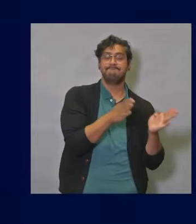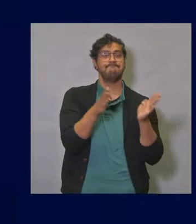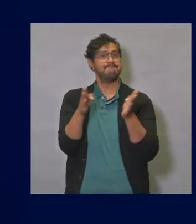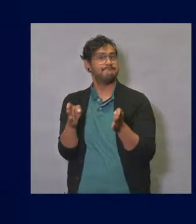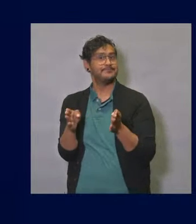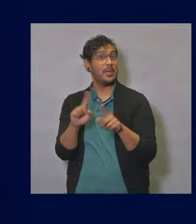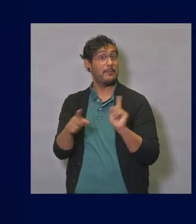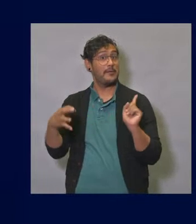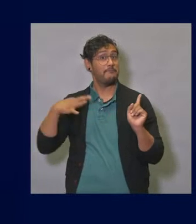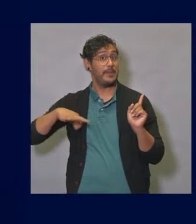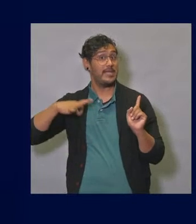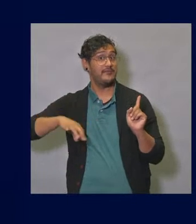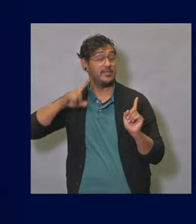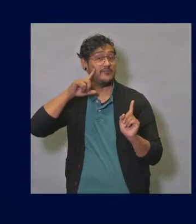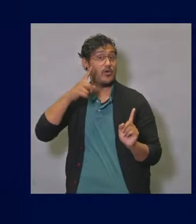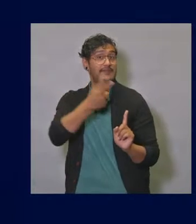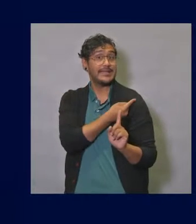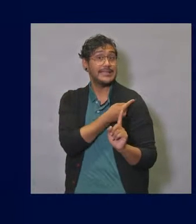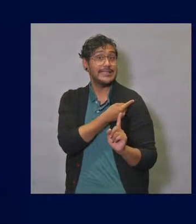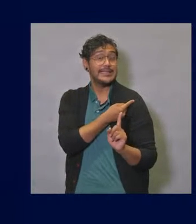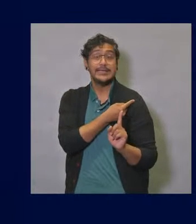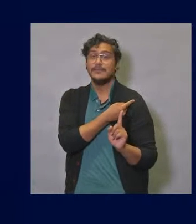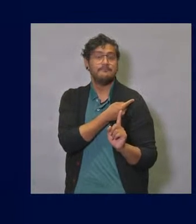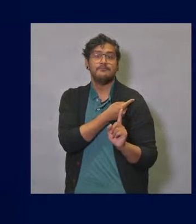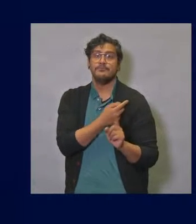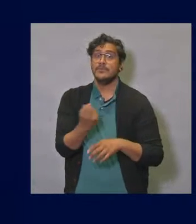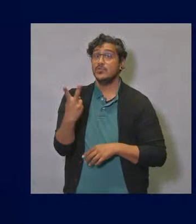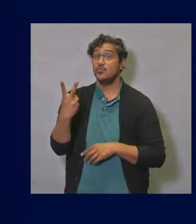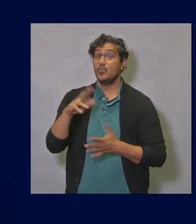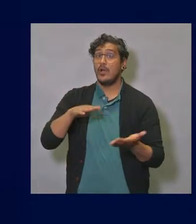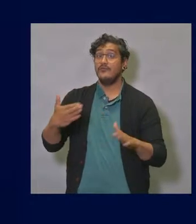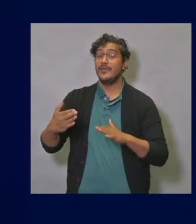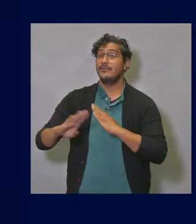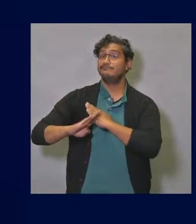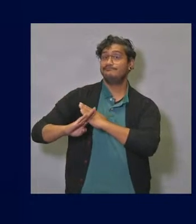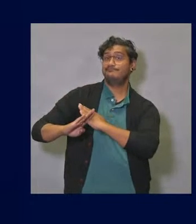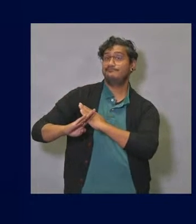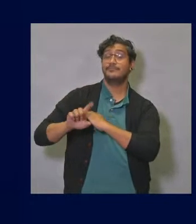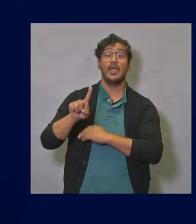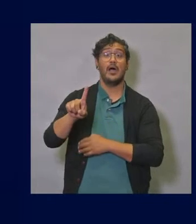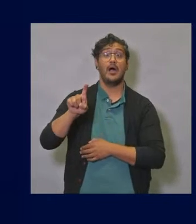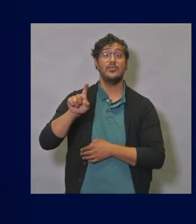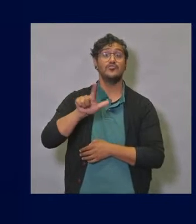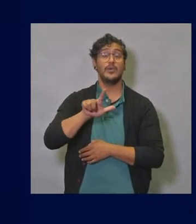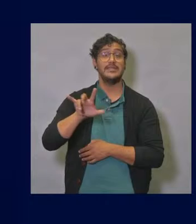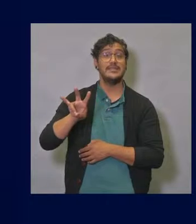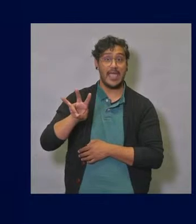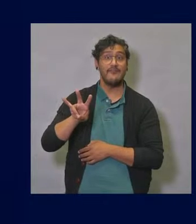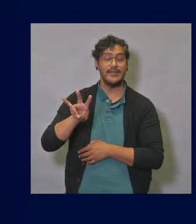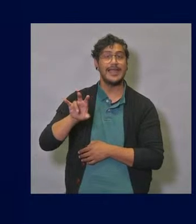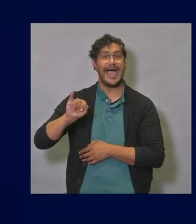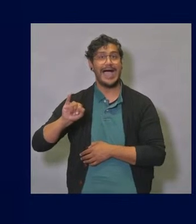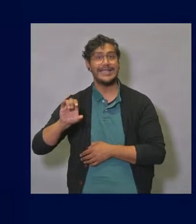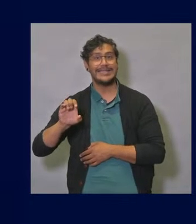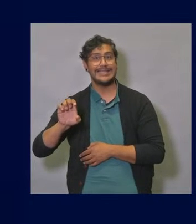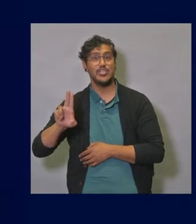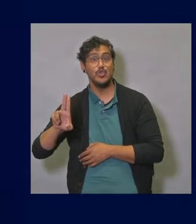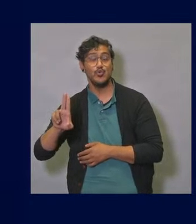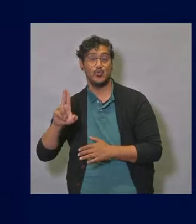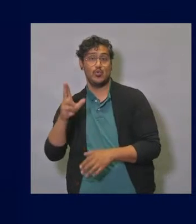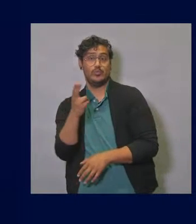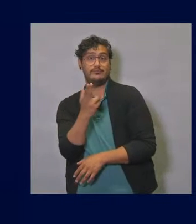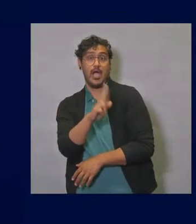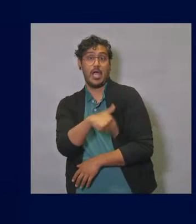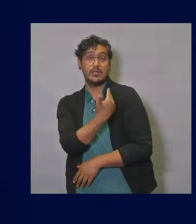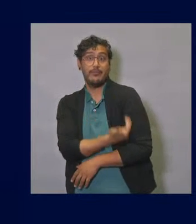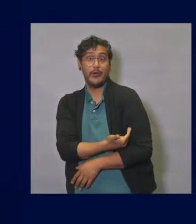the benefits of the vaccine included preventing 12 deaths, 127 intensive care unit admissions,